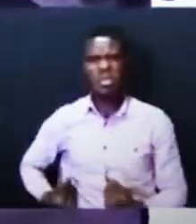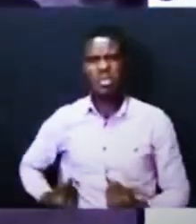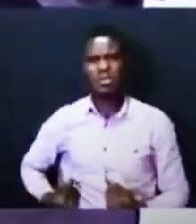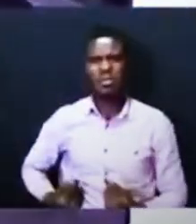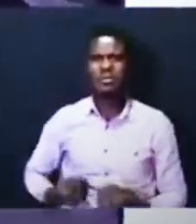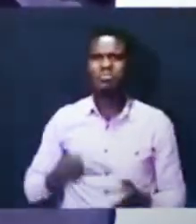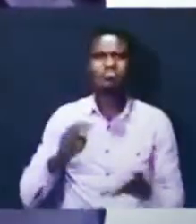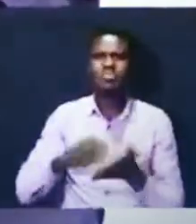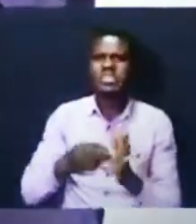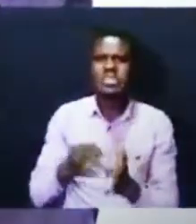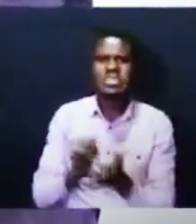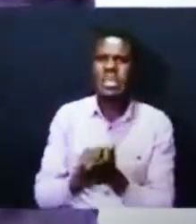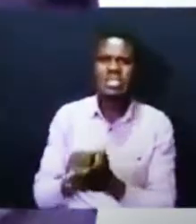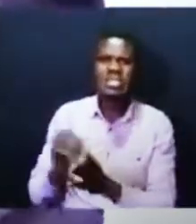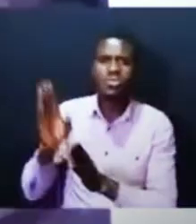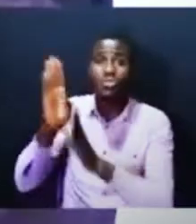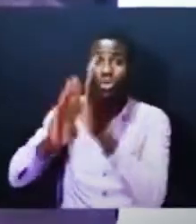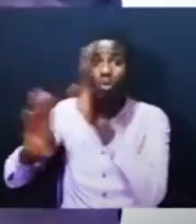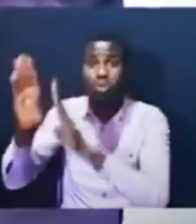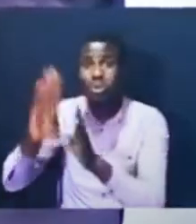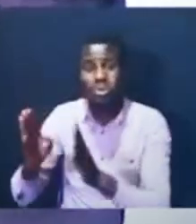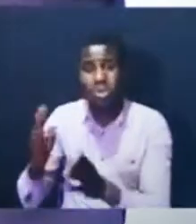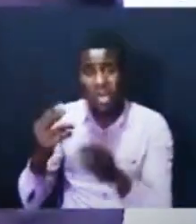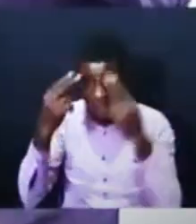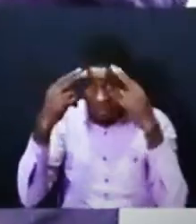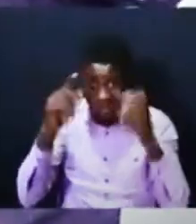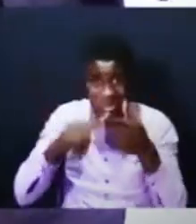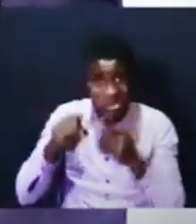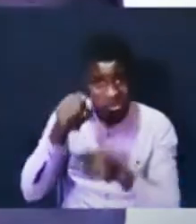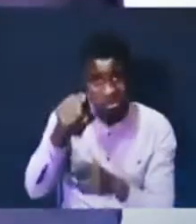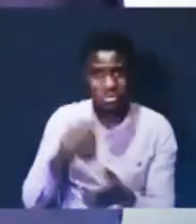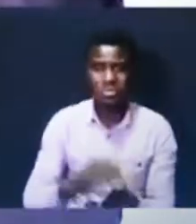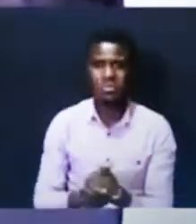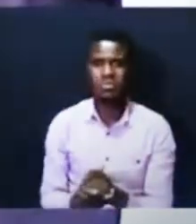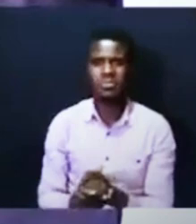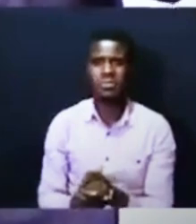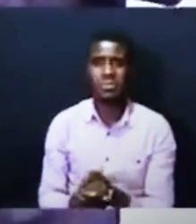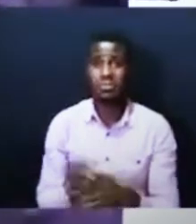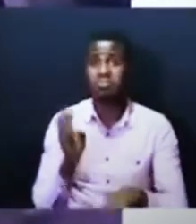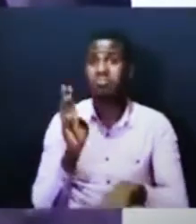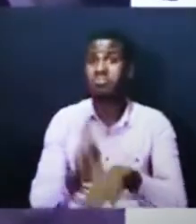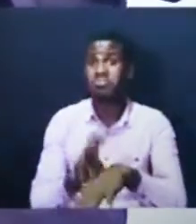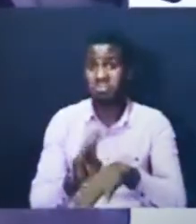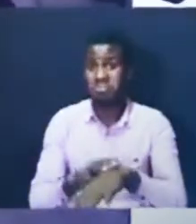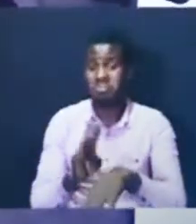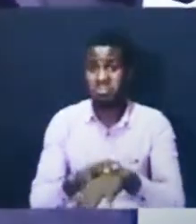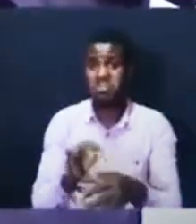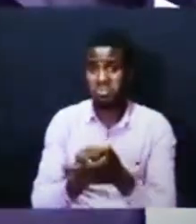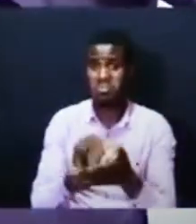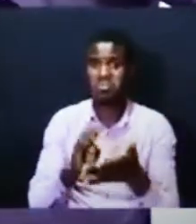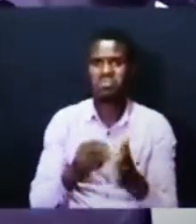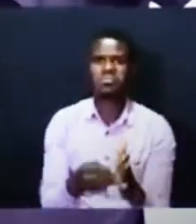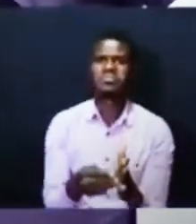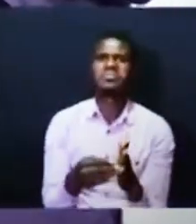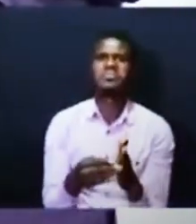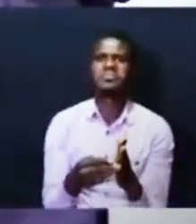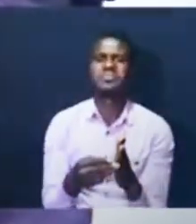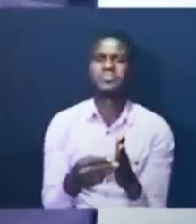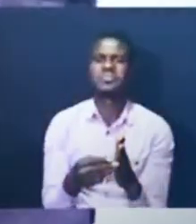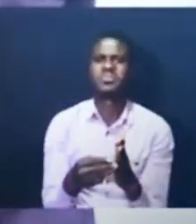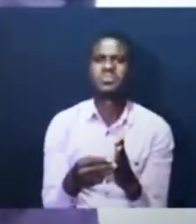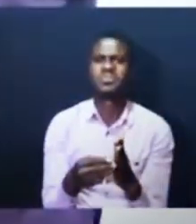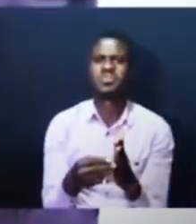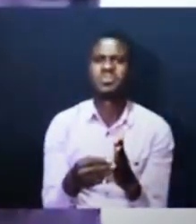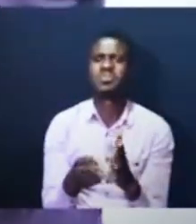means trouble or persecution. Due no ahano chese obetao anase odi oboni bi ebeyo. So sometimes people want